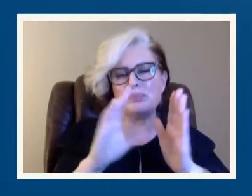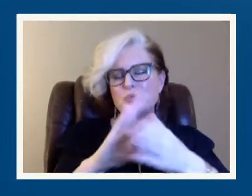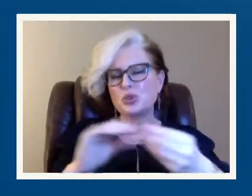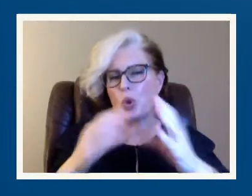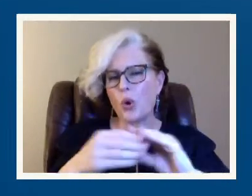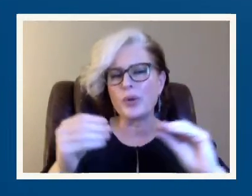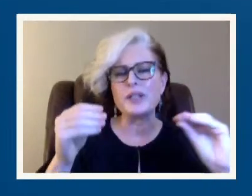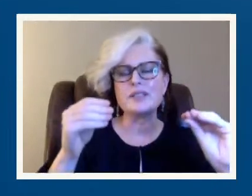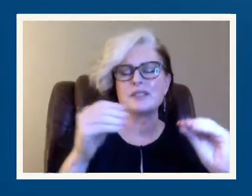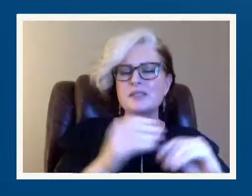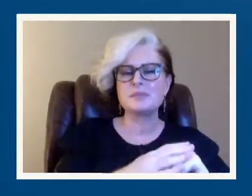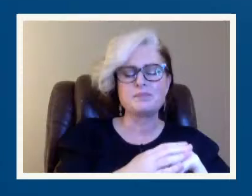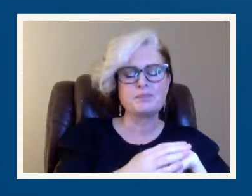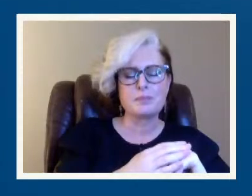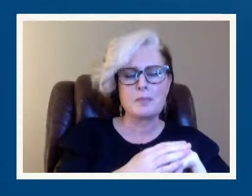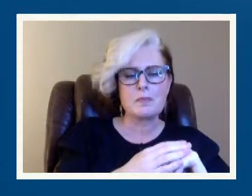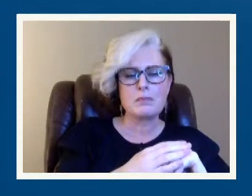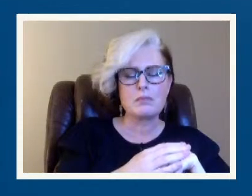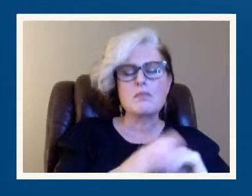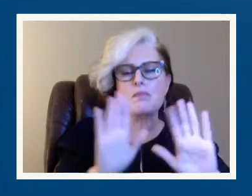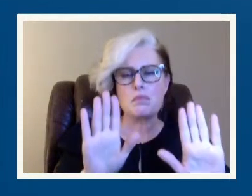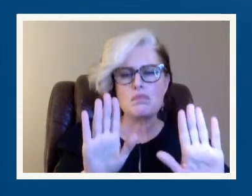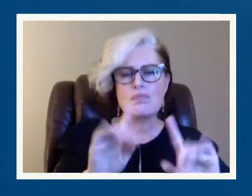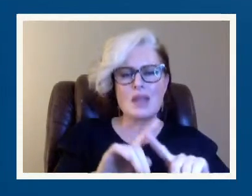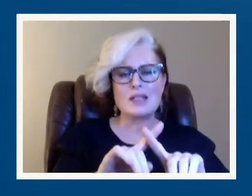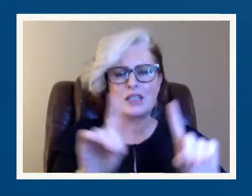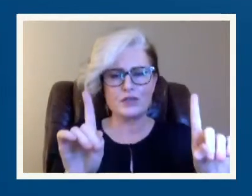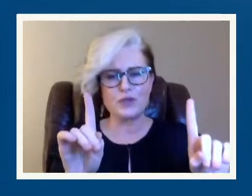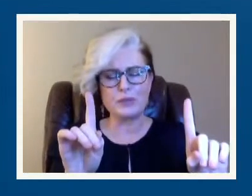So, on a different note, I just